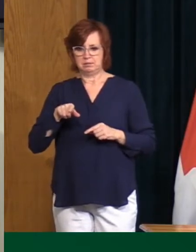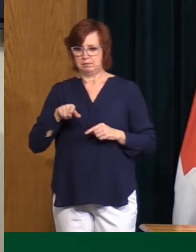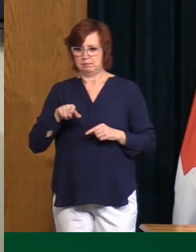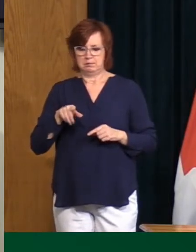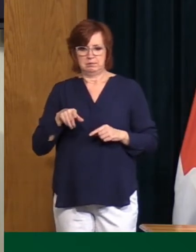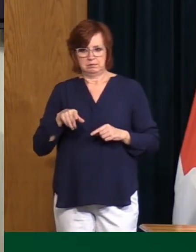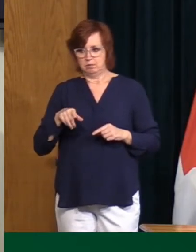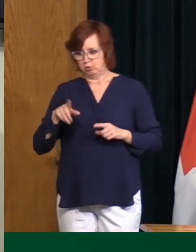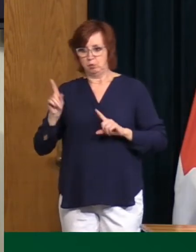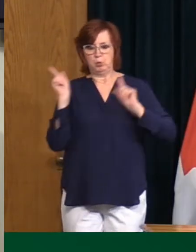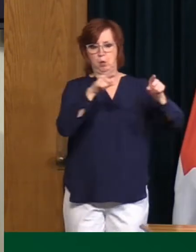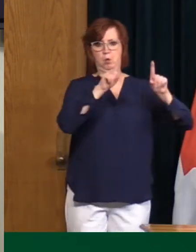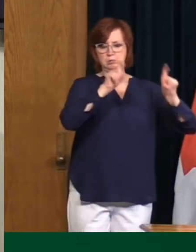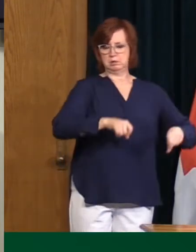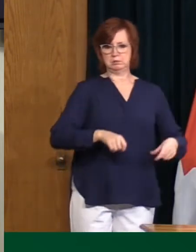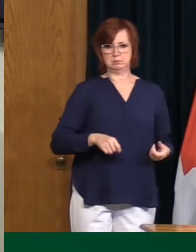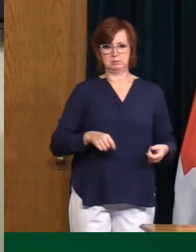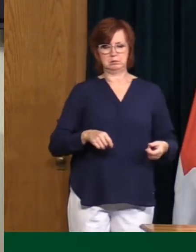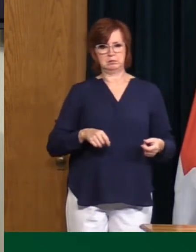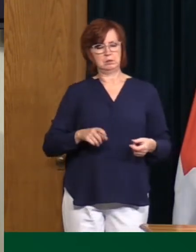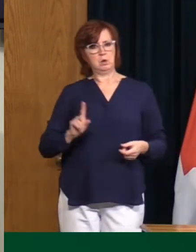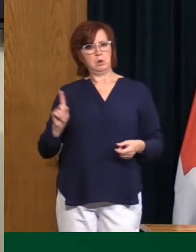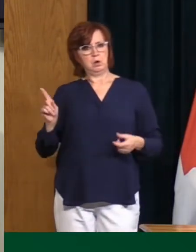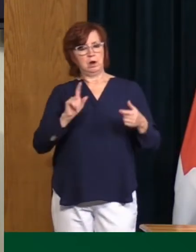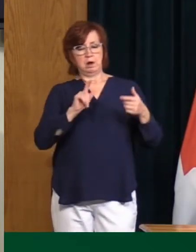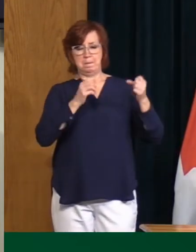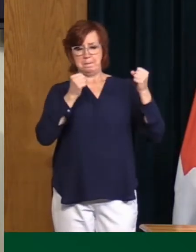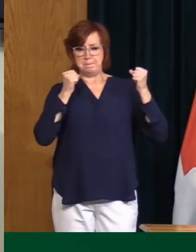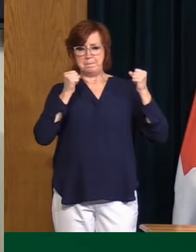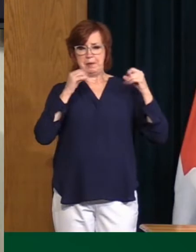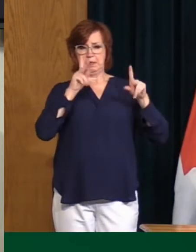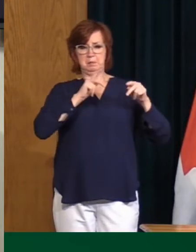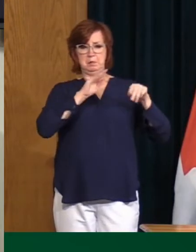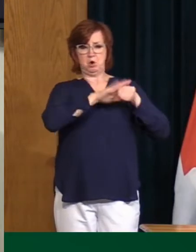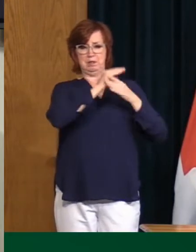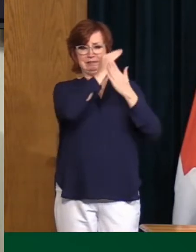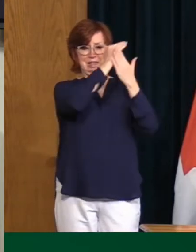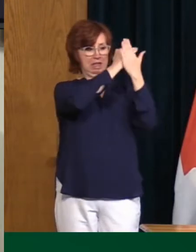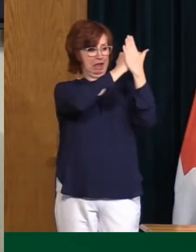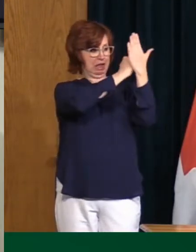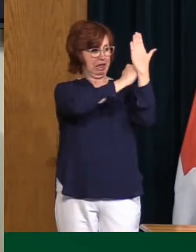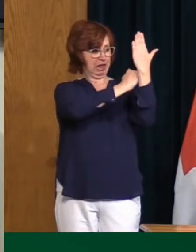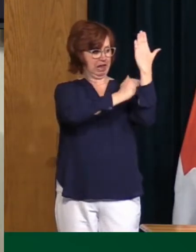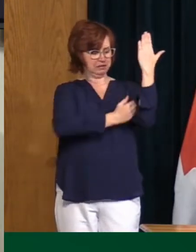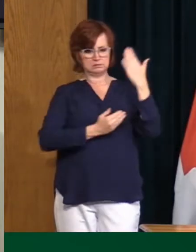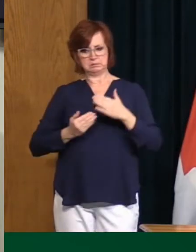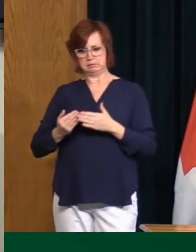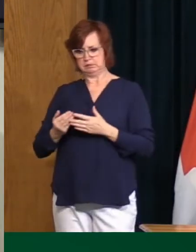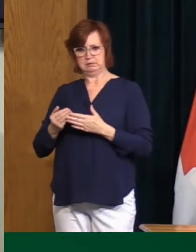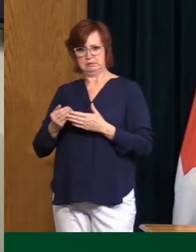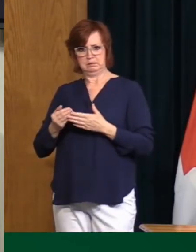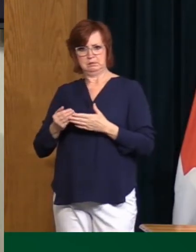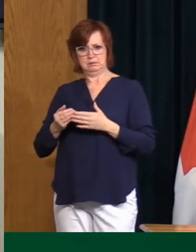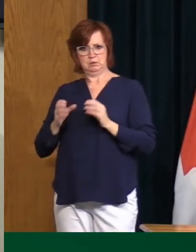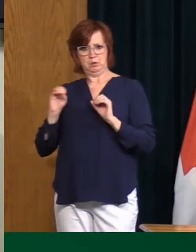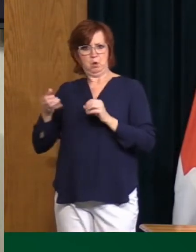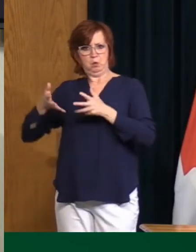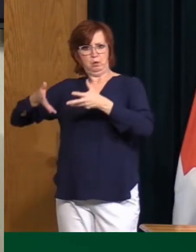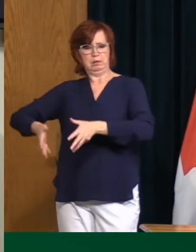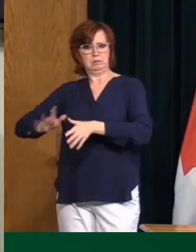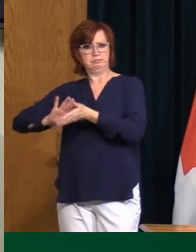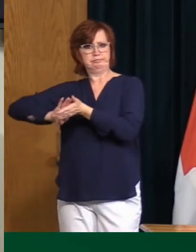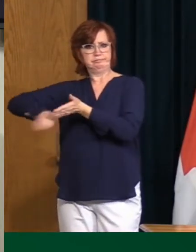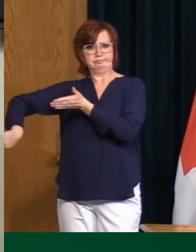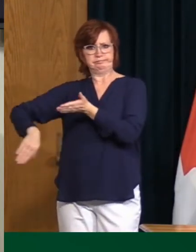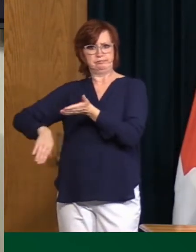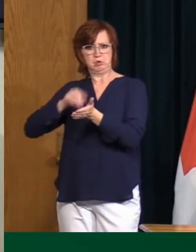we don't need you to come and get tested yet? Or is it kind of, if you feel like getting tested, give us a call? So the first thing I would say is